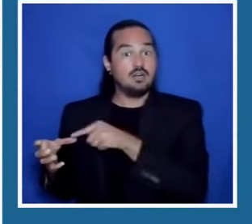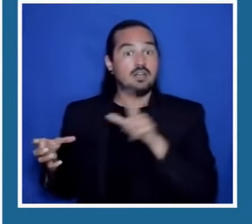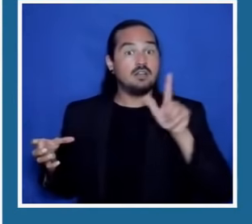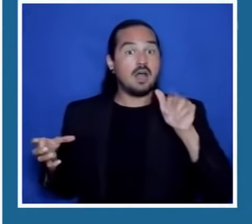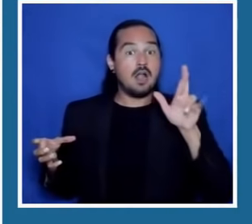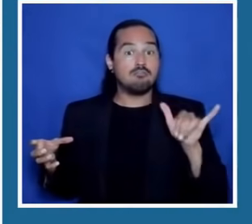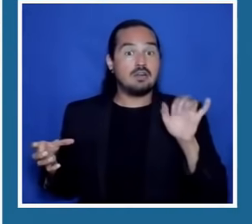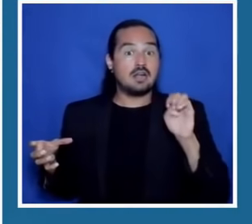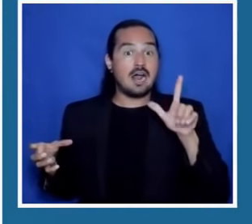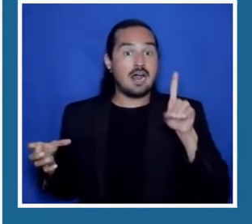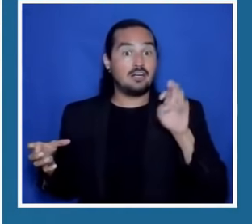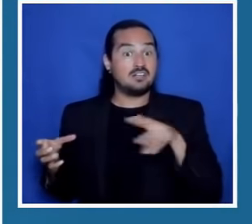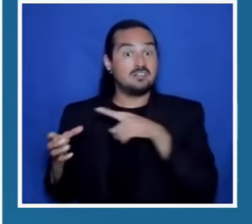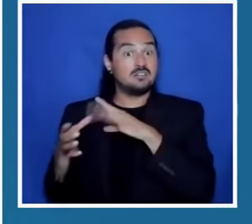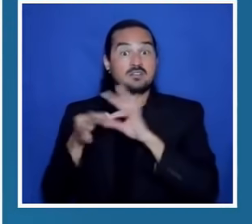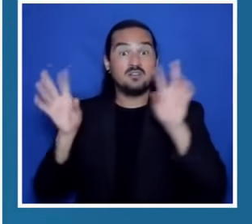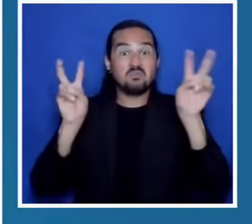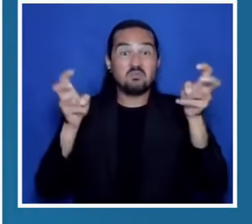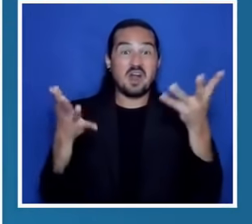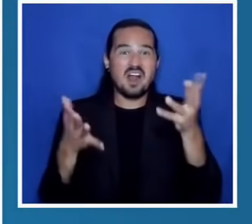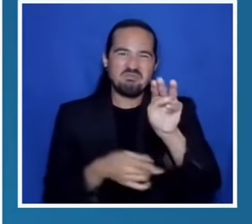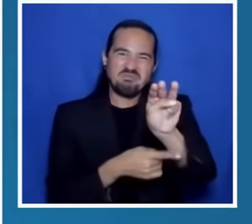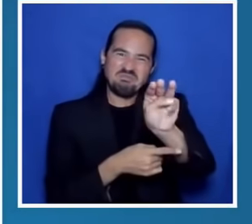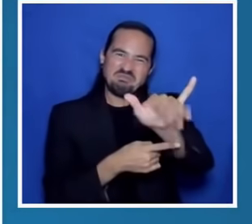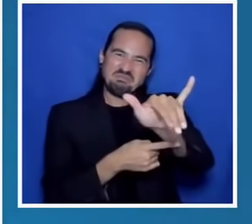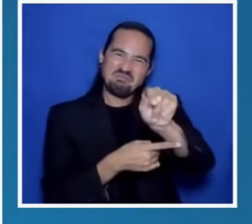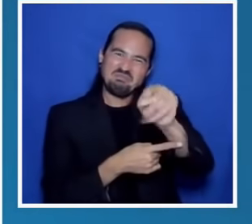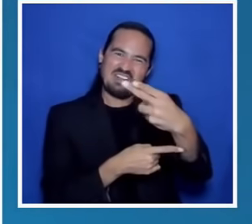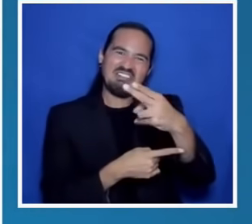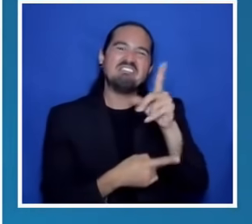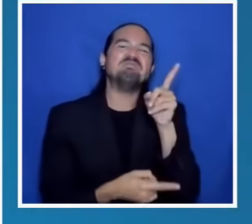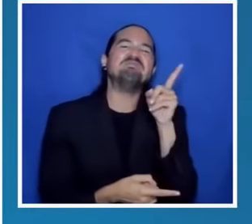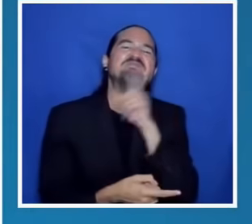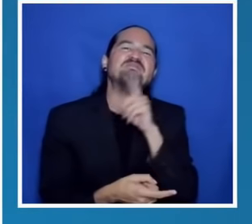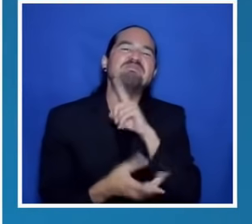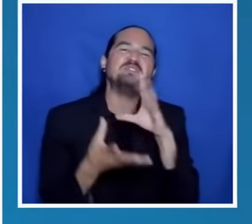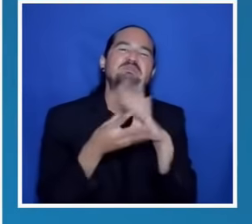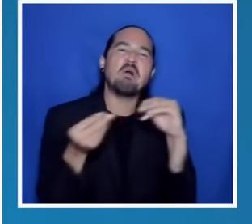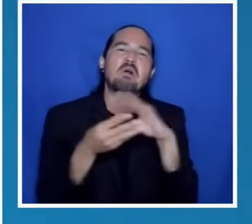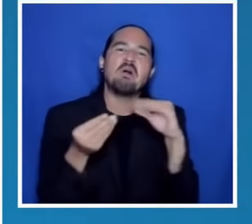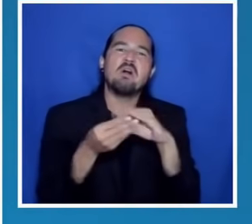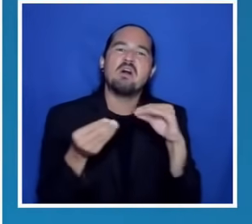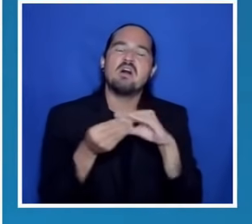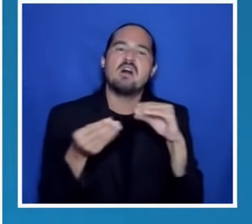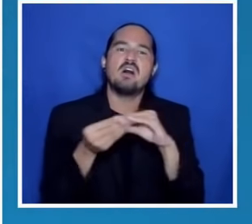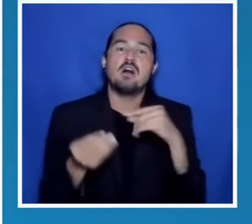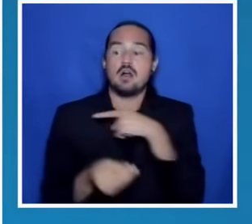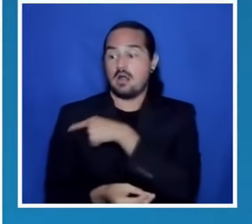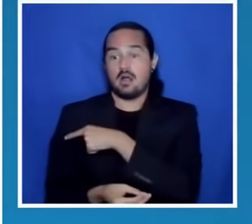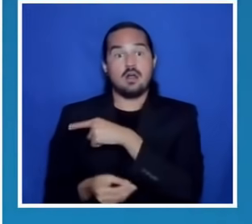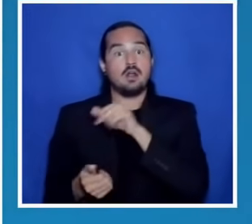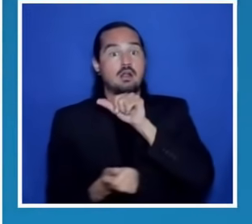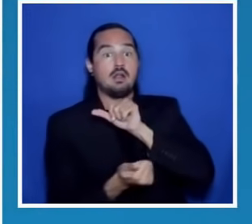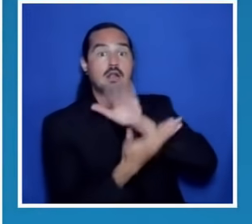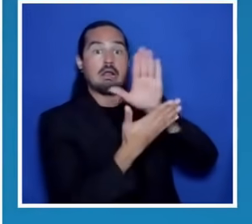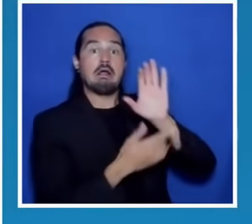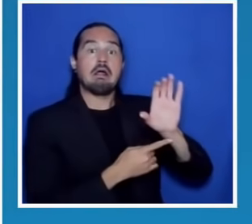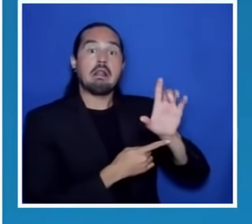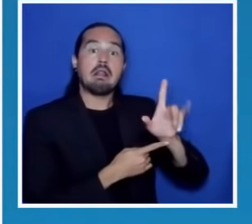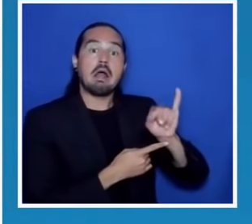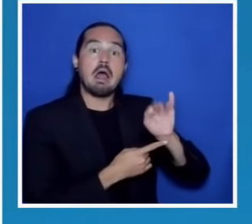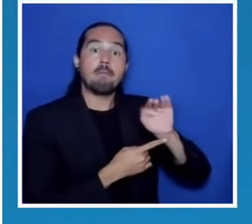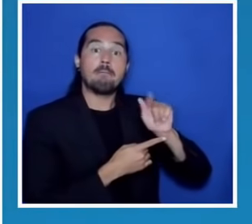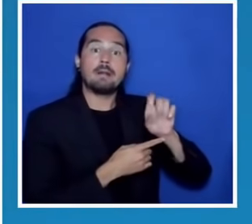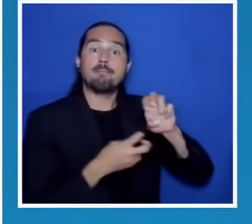Larry Elder, who says his solution to the climate issue is more offshore oil drilling off the coast of Long